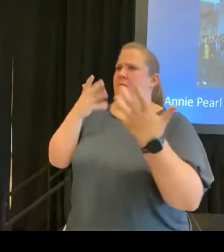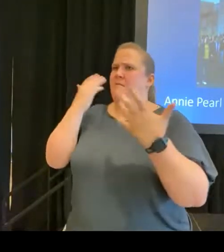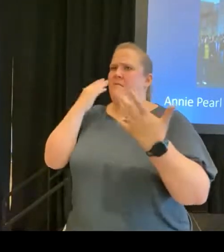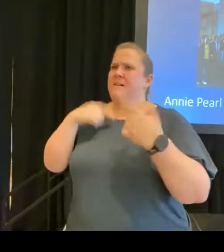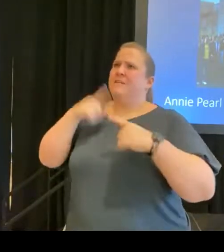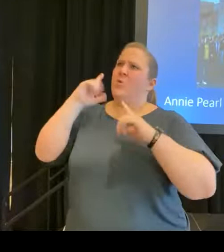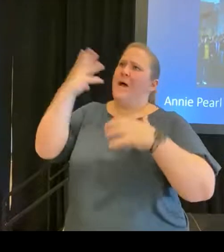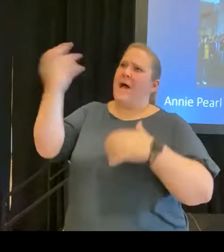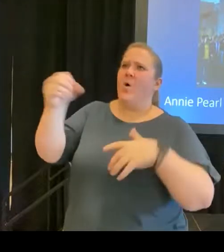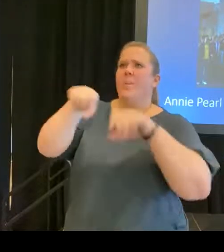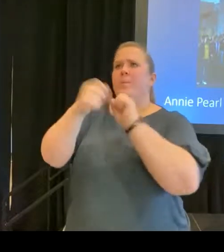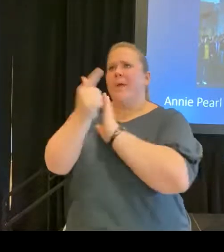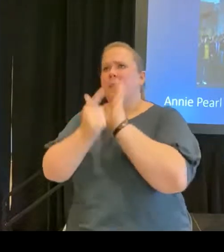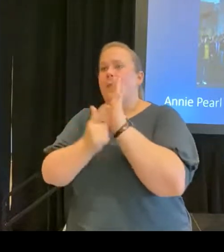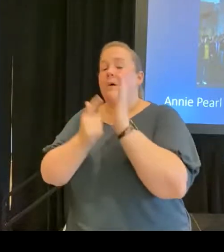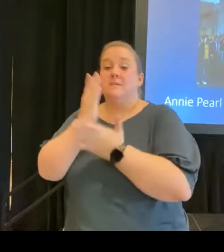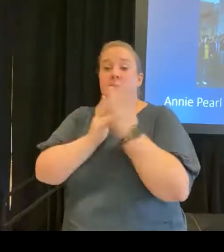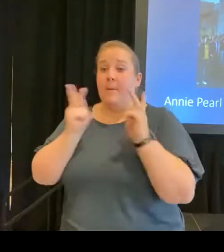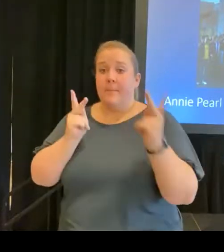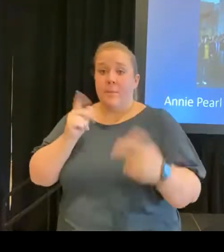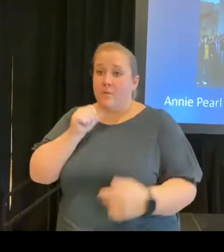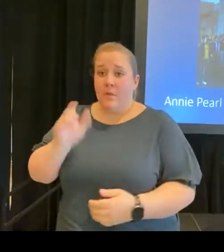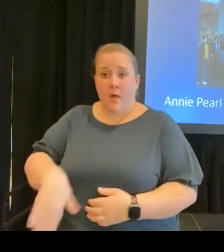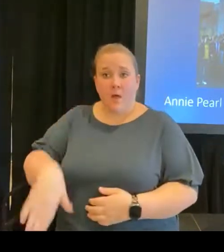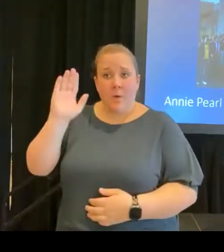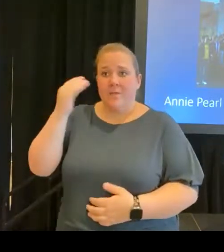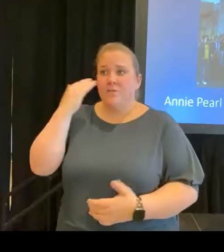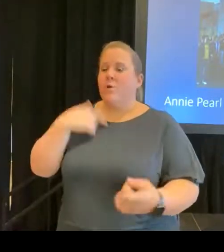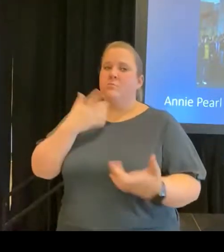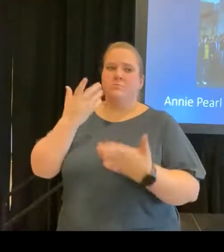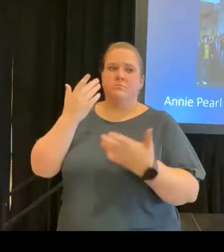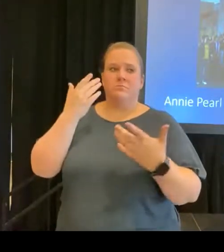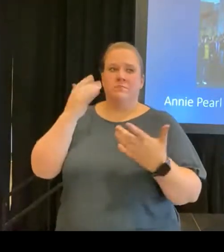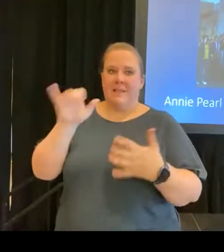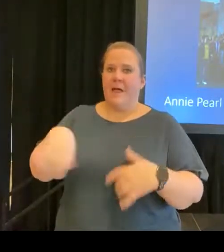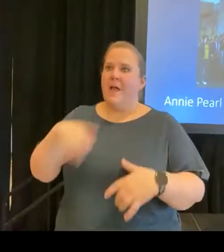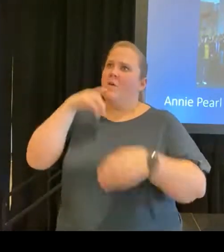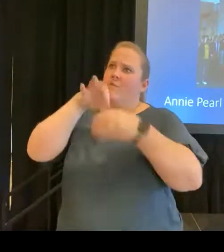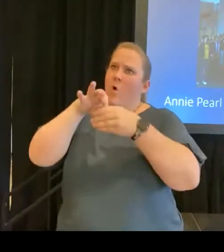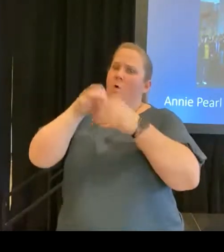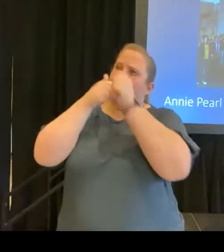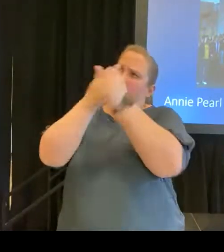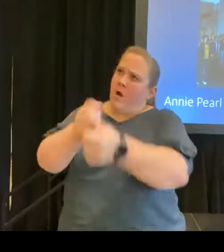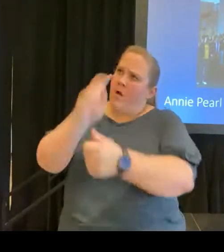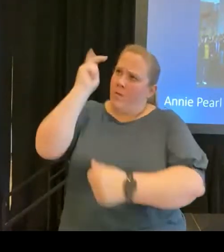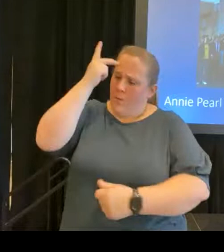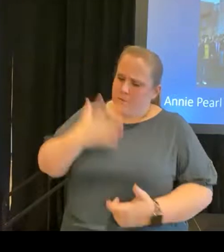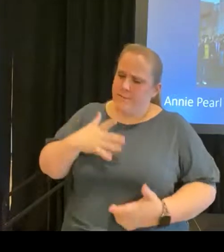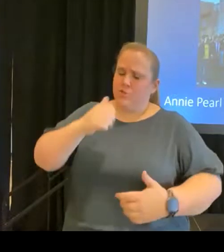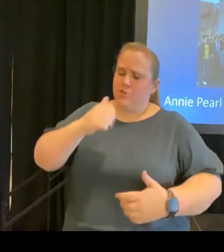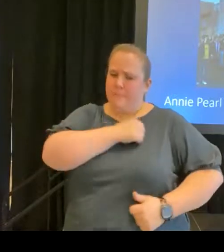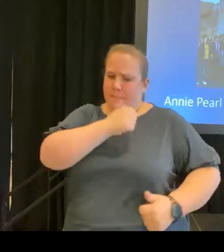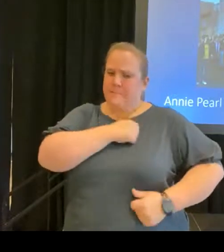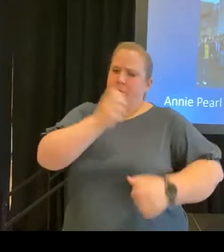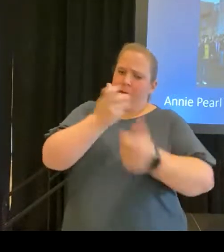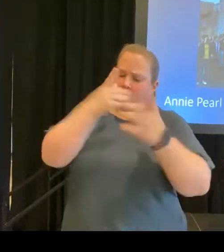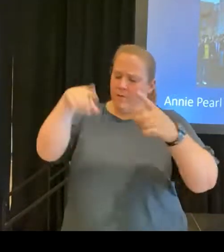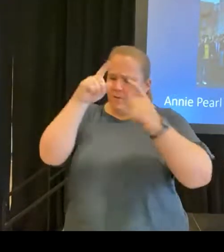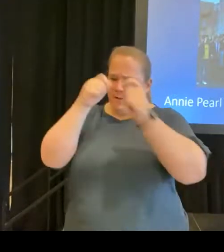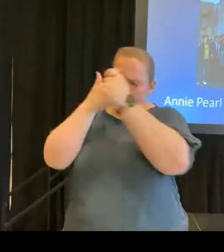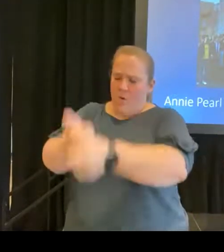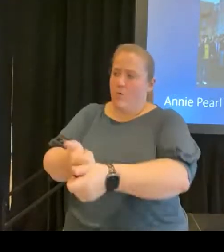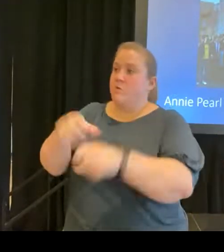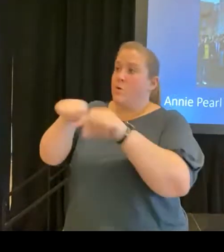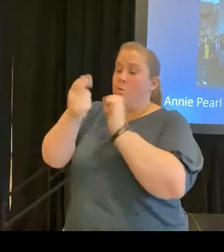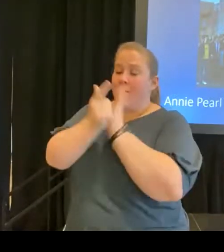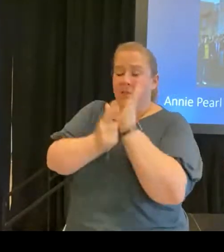some people have been raised, you vote, you pay attention, you follow the politicians, you follow your military leaders, and breaking the